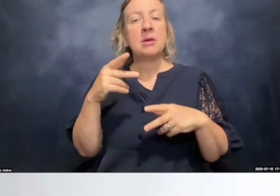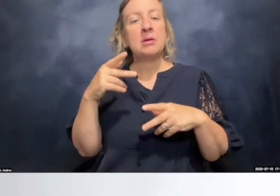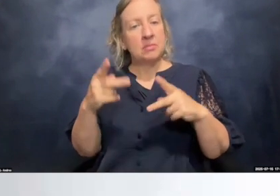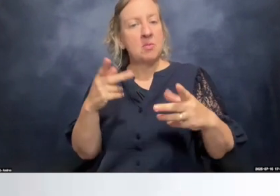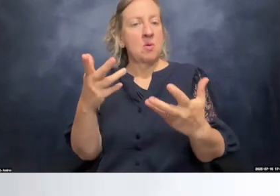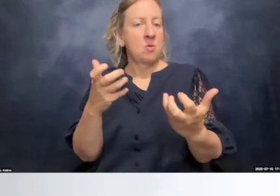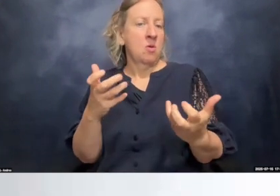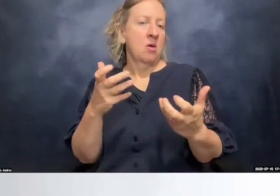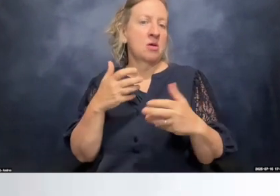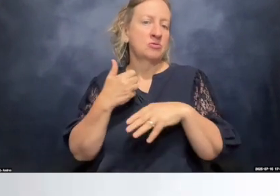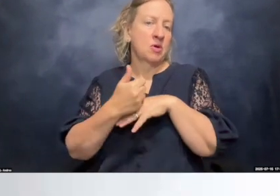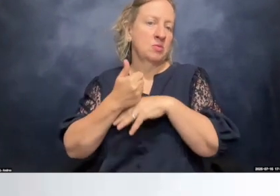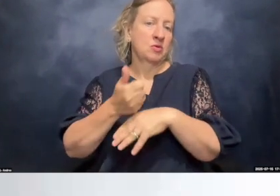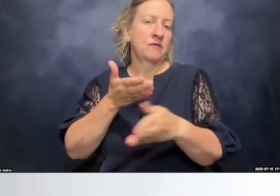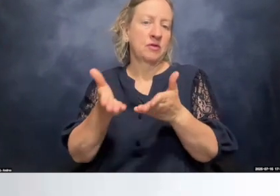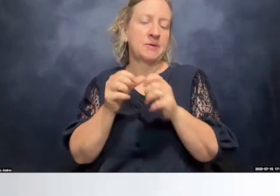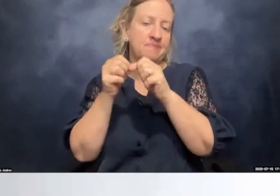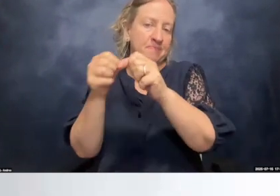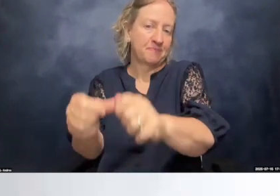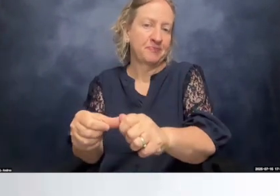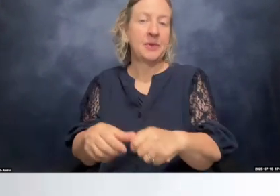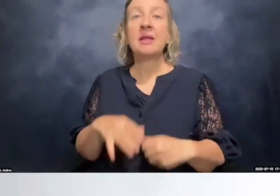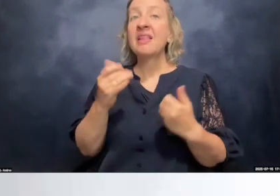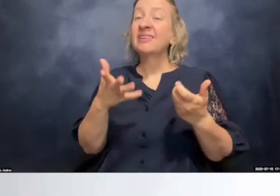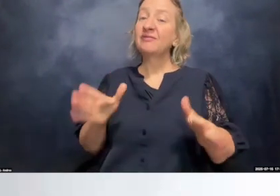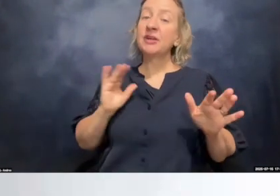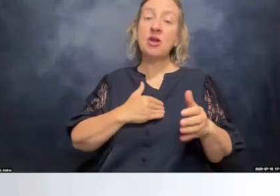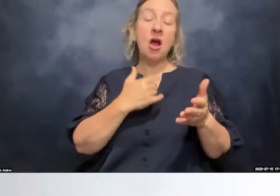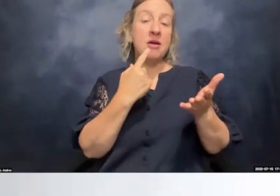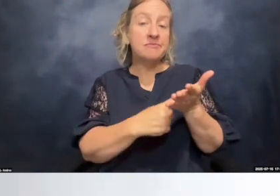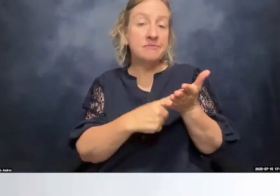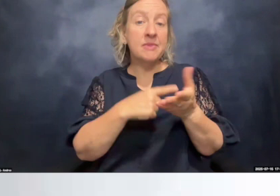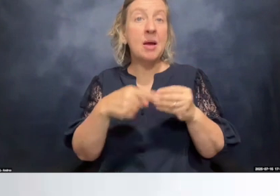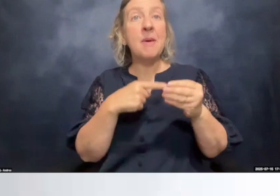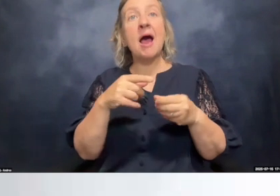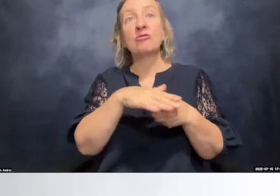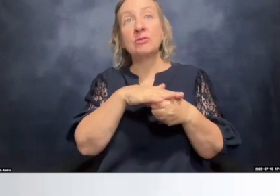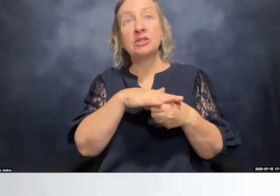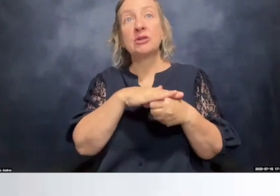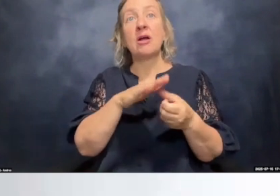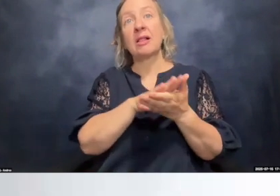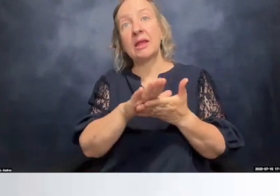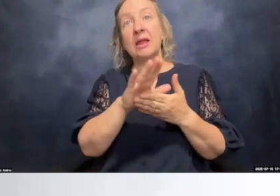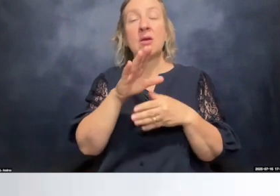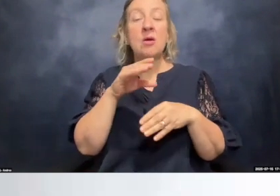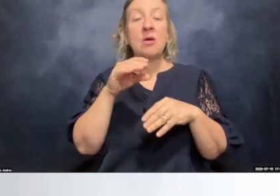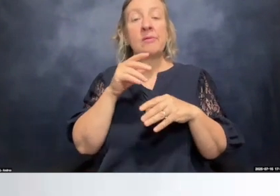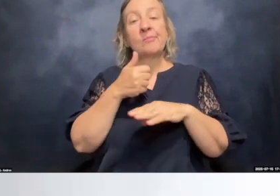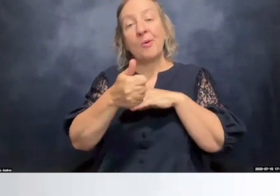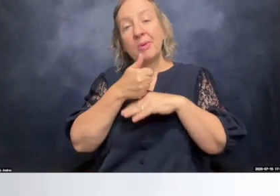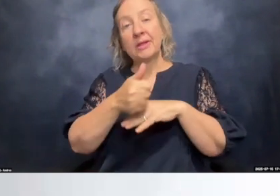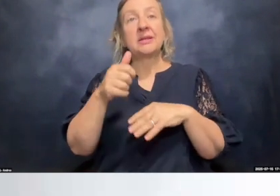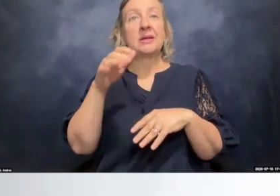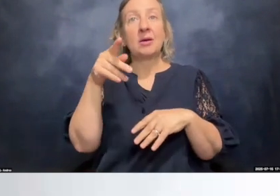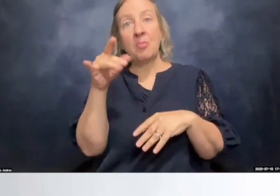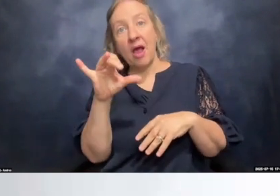maintained. This concludes our discussion of the regional clean mobility pilots as the program transitioned to the statewide Clean